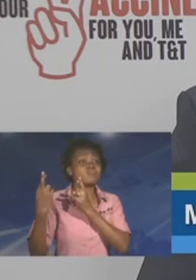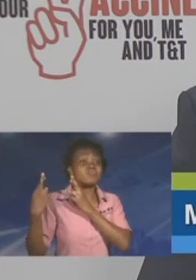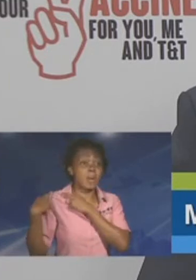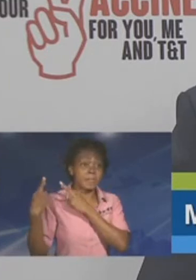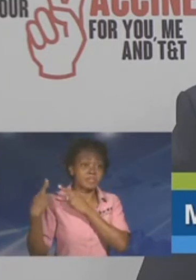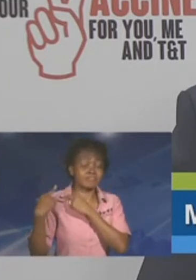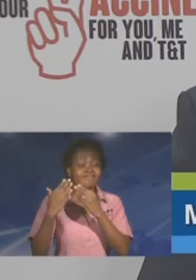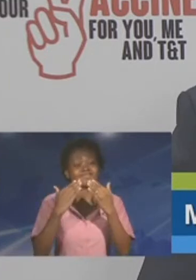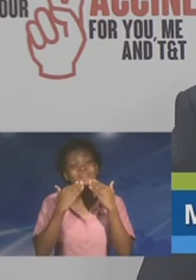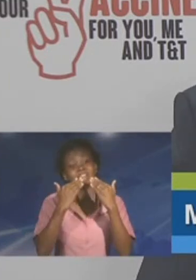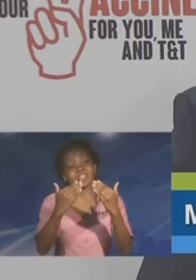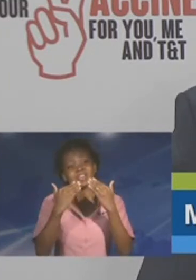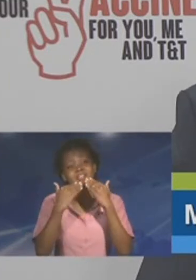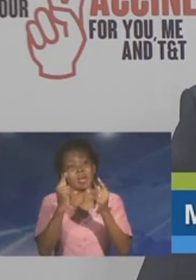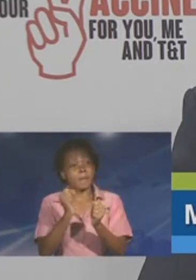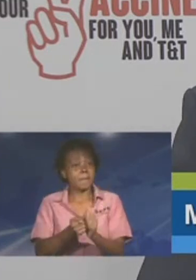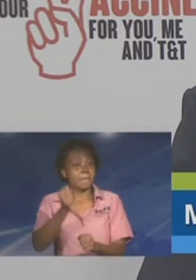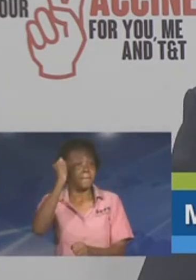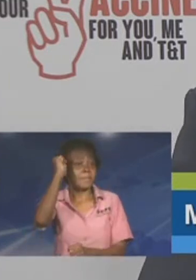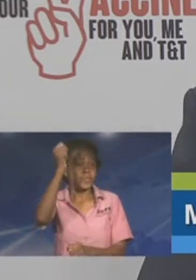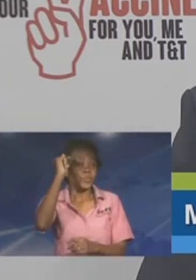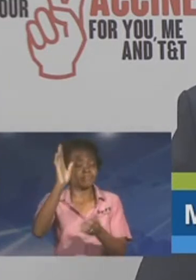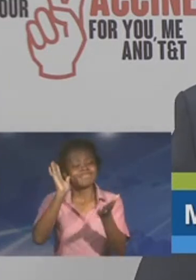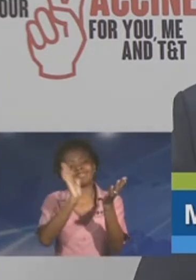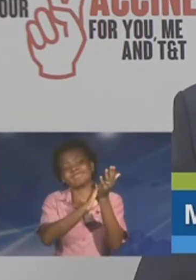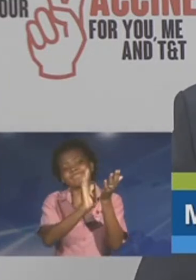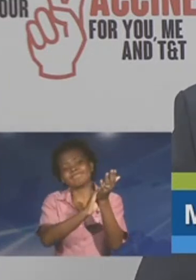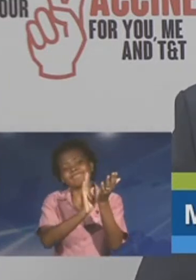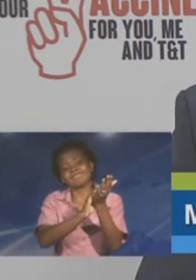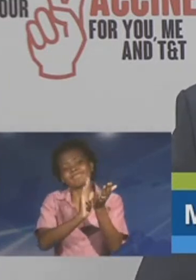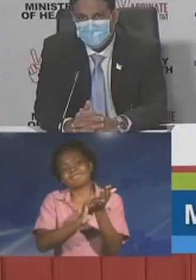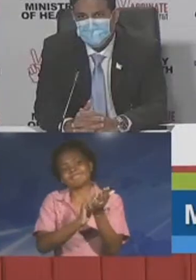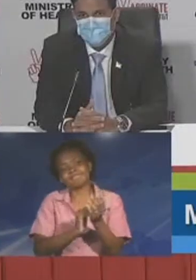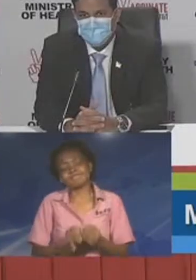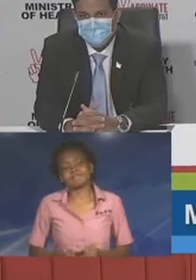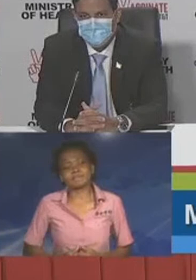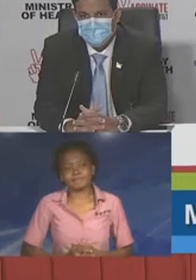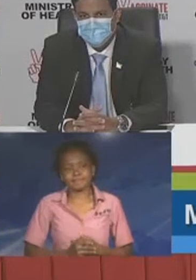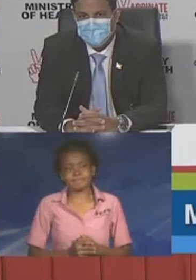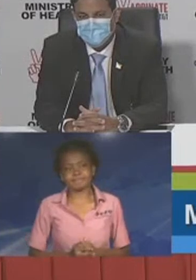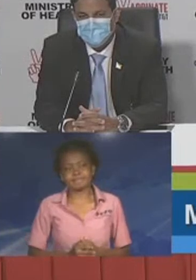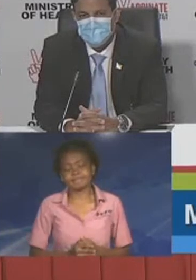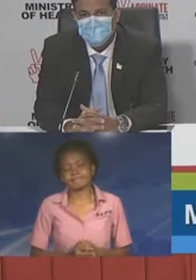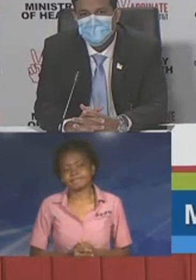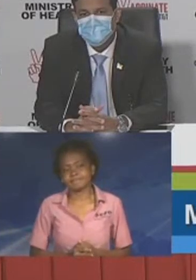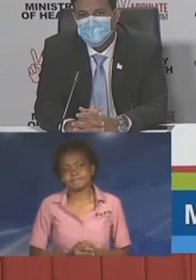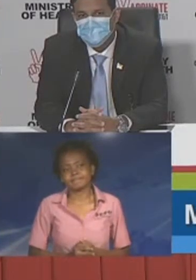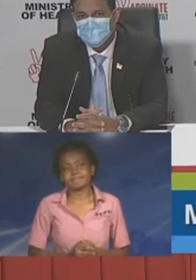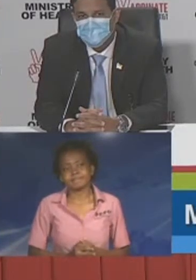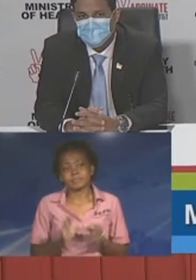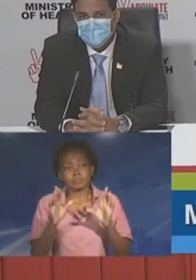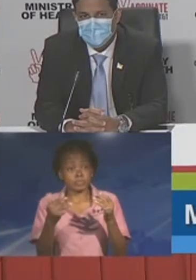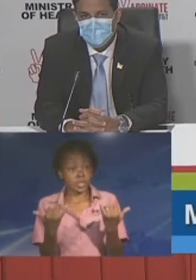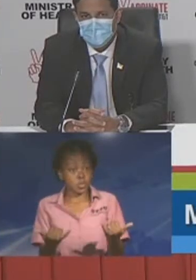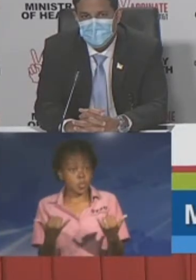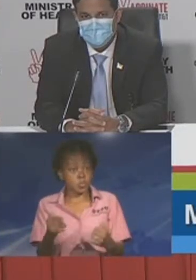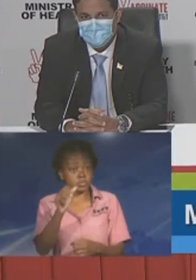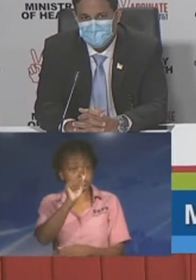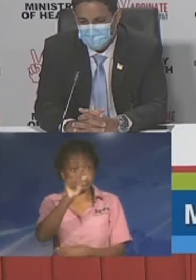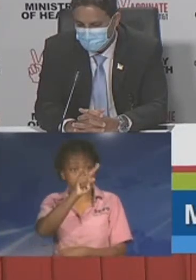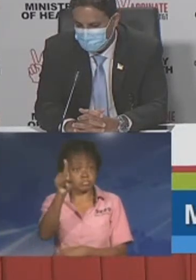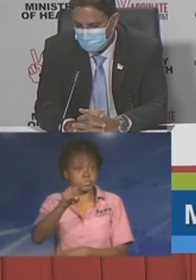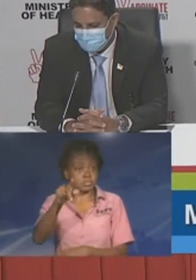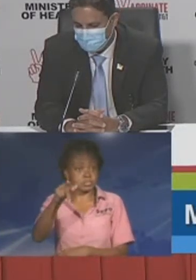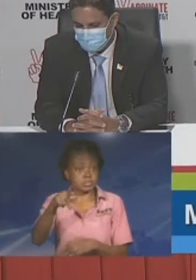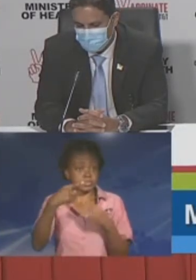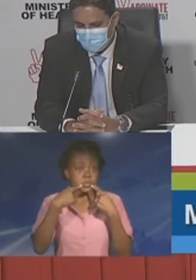Tobago for that. I'm really, really grateful for that. Thank you very much, Minister. We go to azpnews.com for